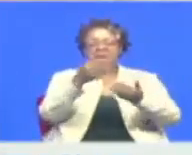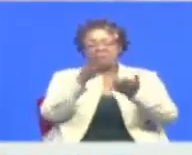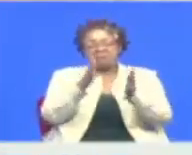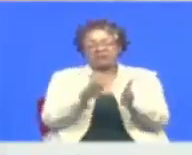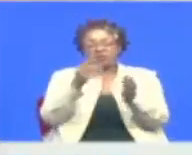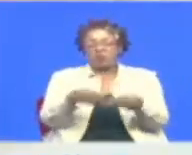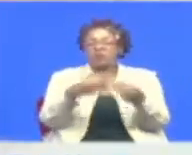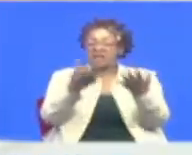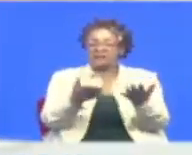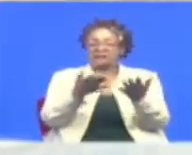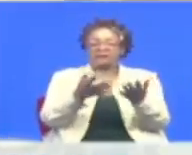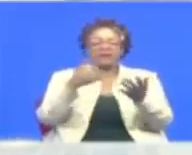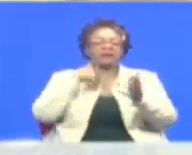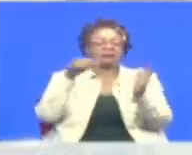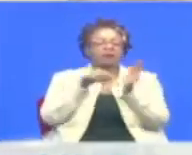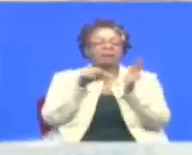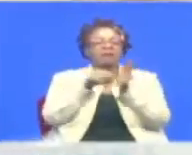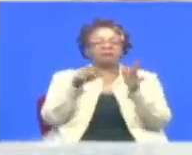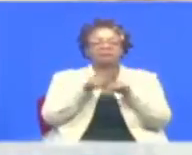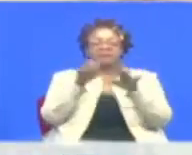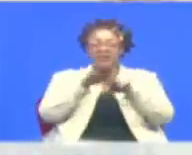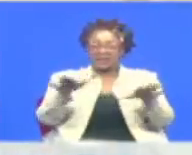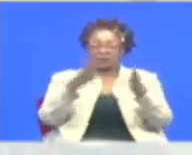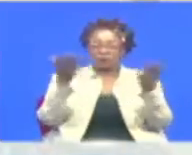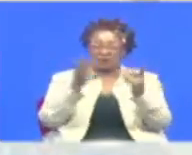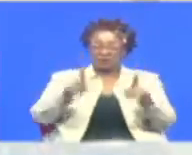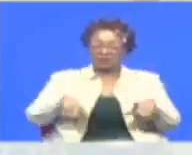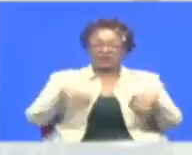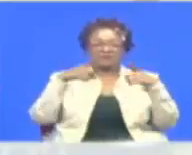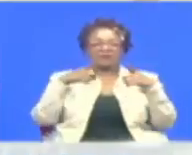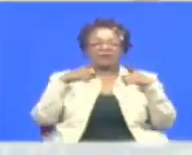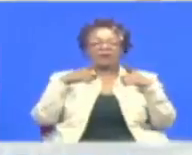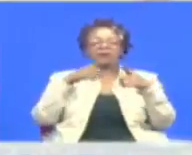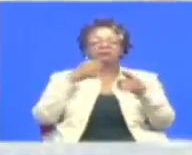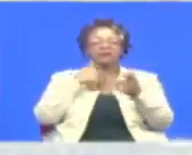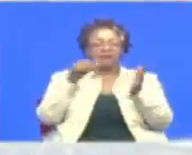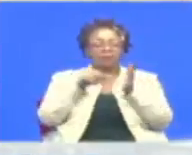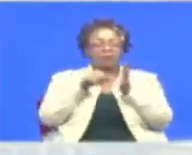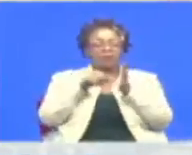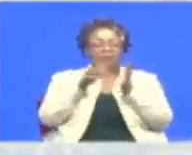ran into another problem, as the land she lives on has been at the center of the Mwea settlement land tussle.